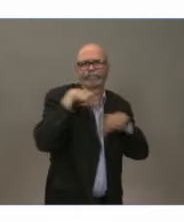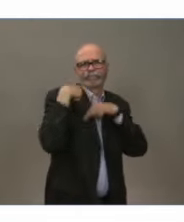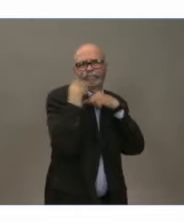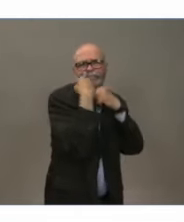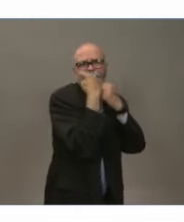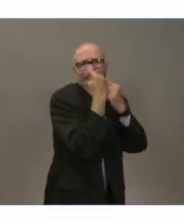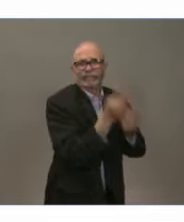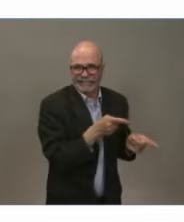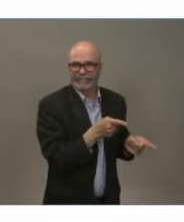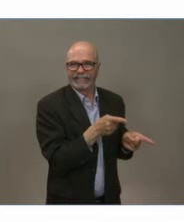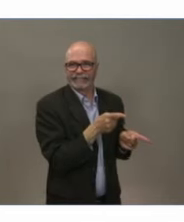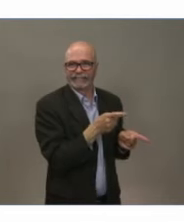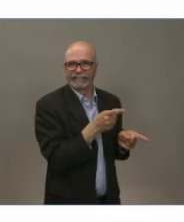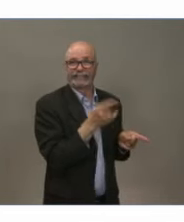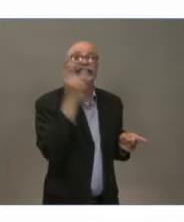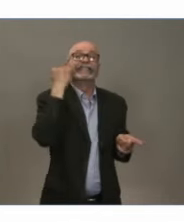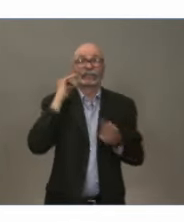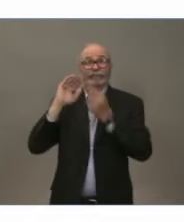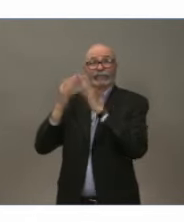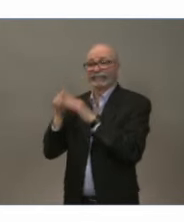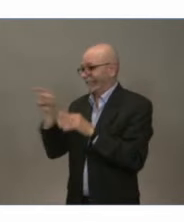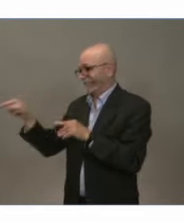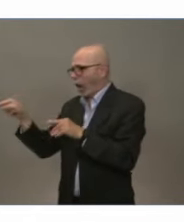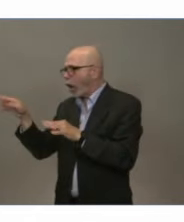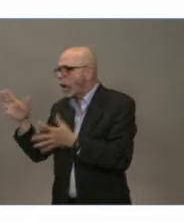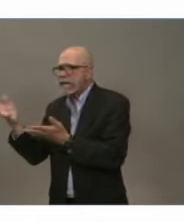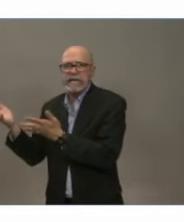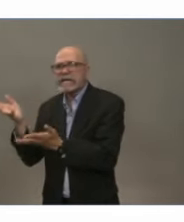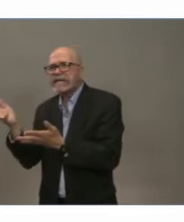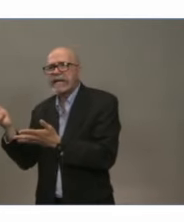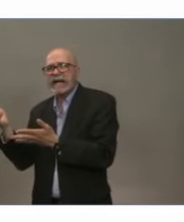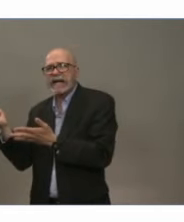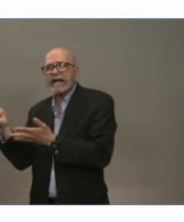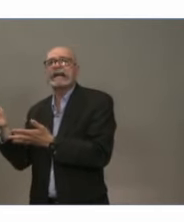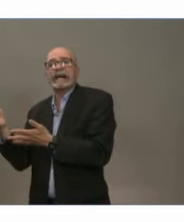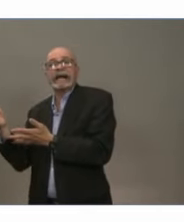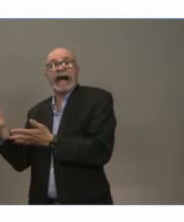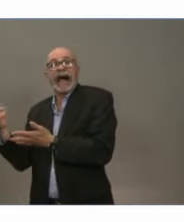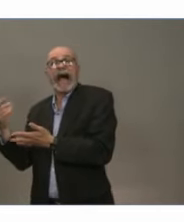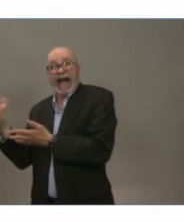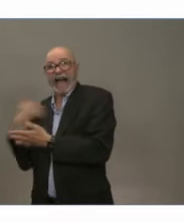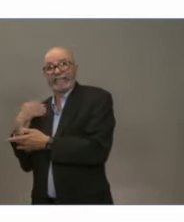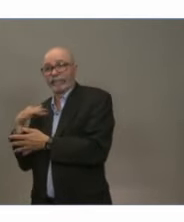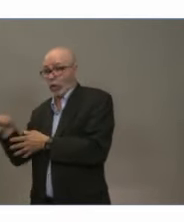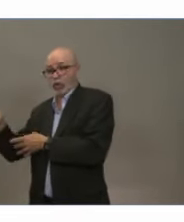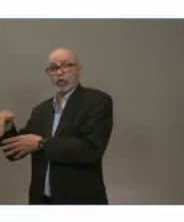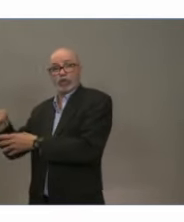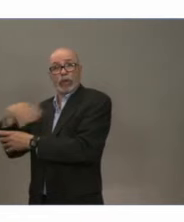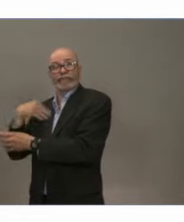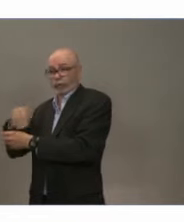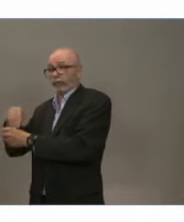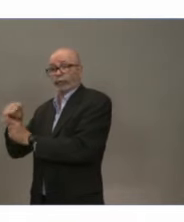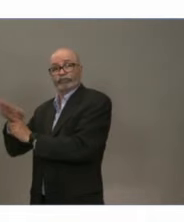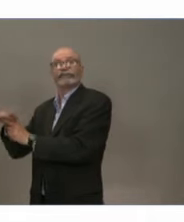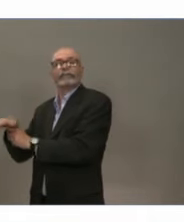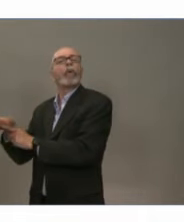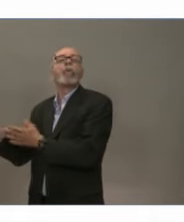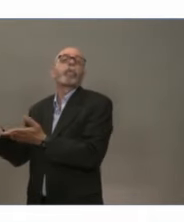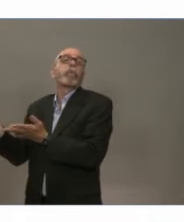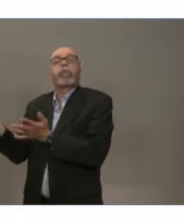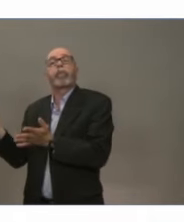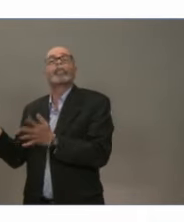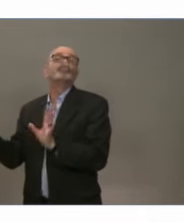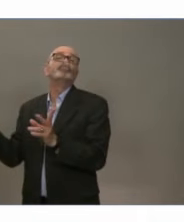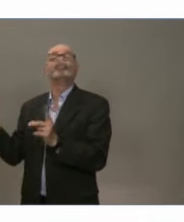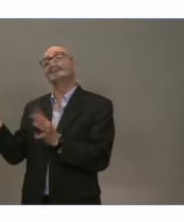communities. The reality is people live somewhere. They work in a long-term care facility. They live in a community. And so the more we can do